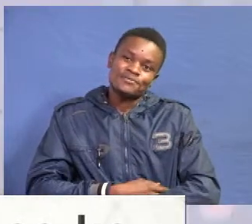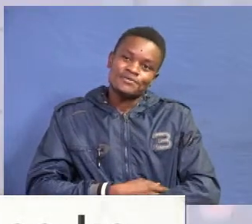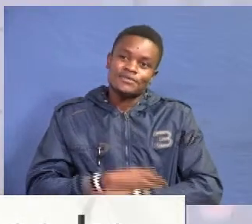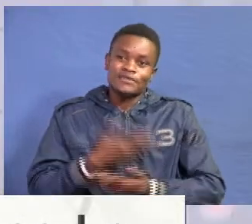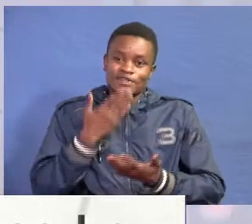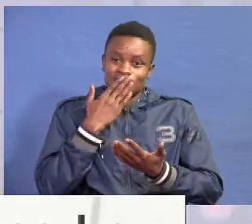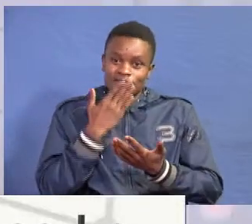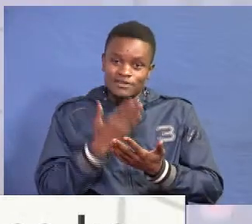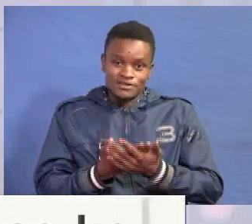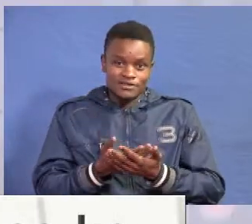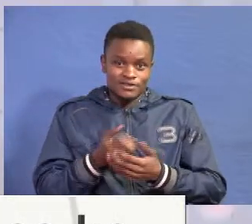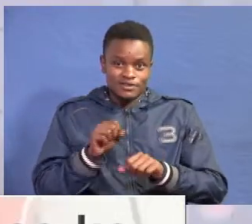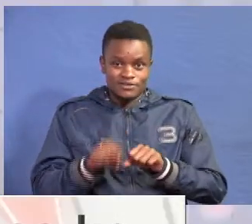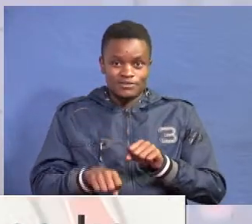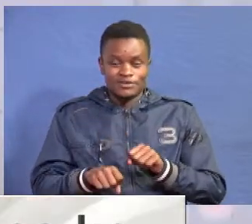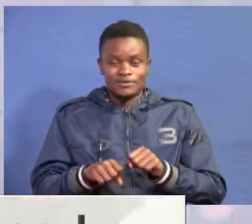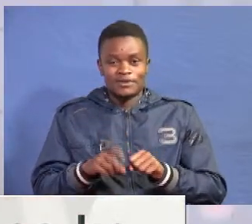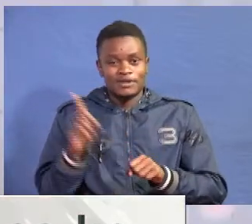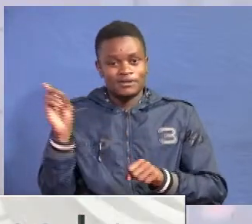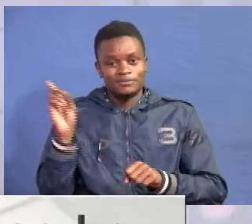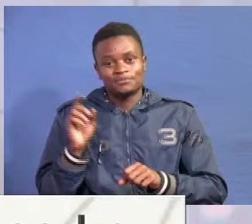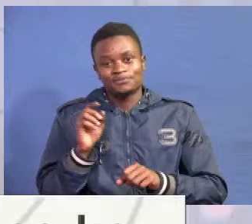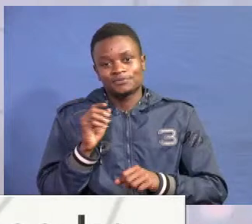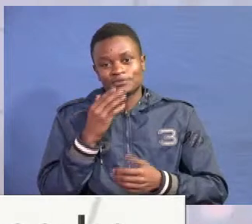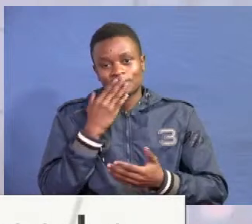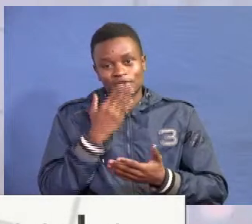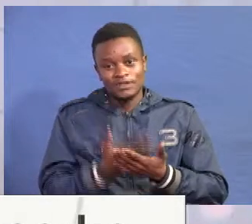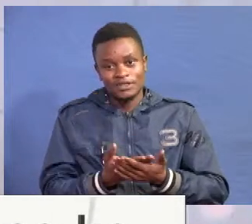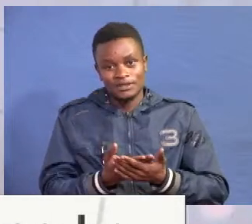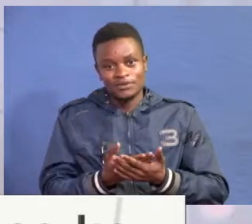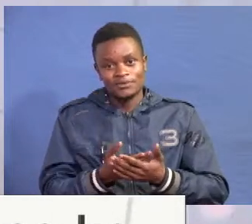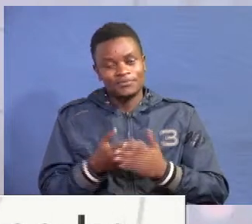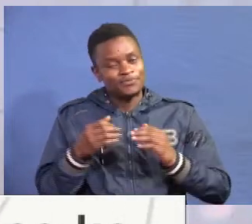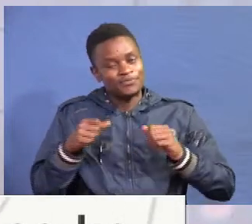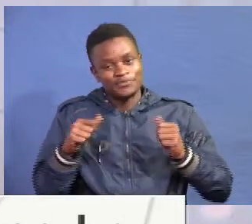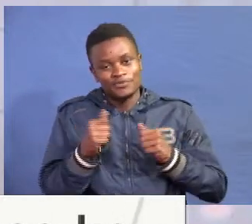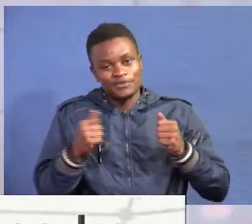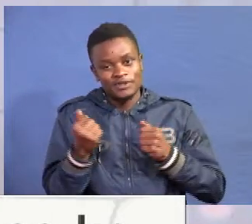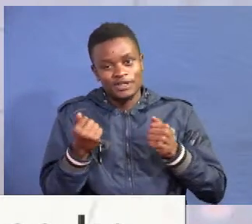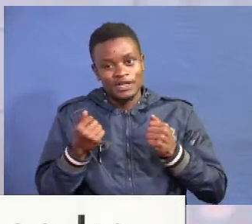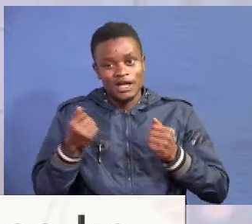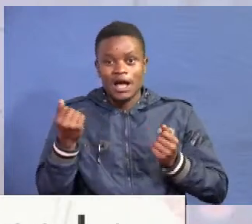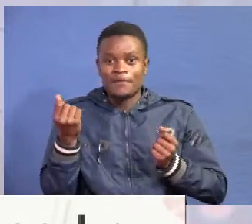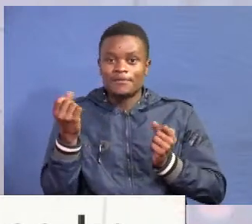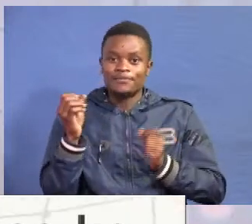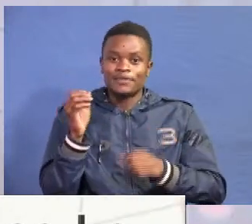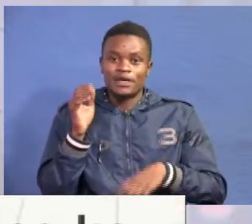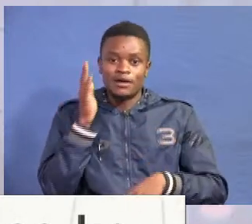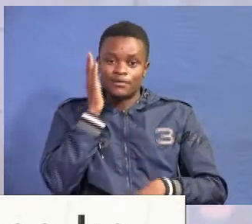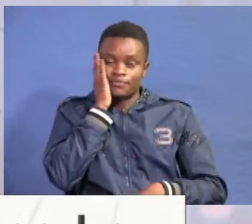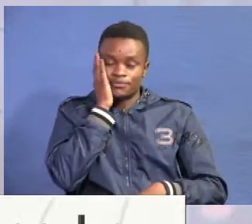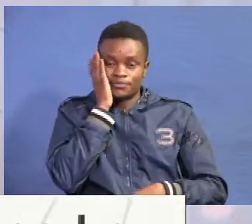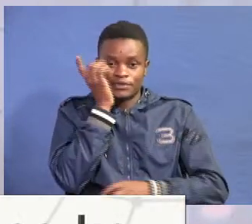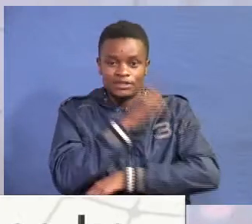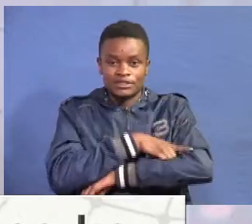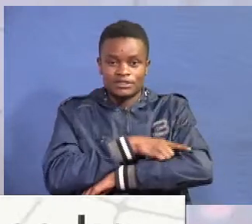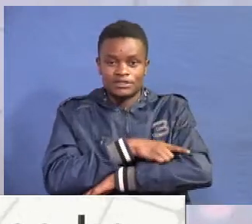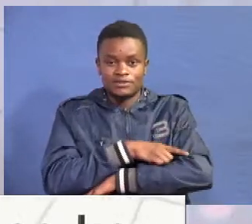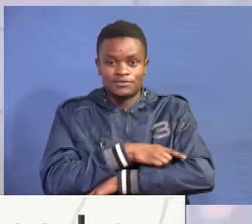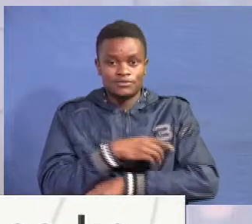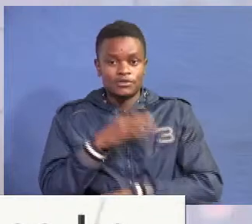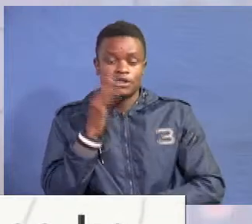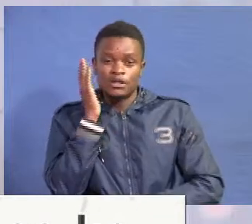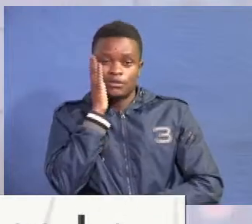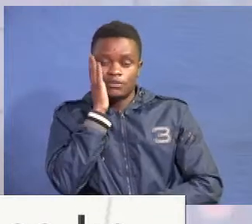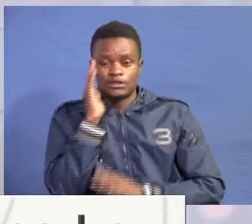Thank you so much, Patricia. And just as she has said, happy Mother's Day to all mothers in the world. And for those who are lacking mothers to be